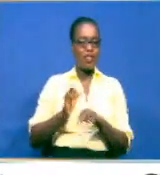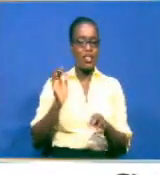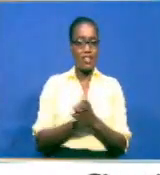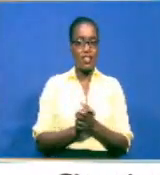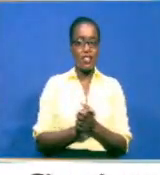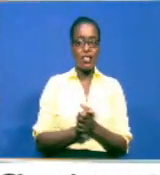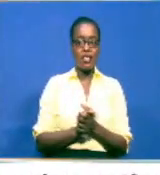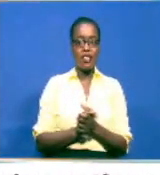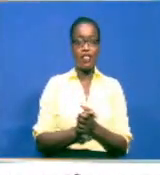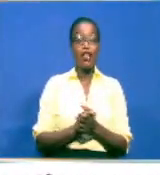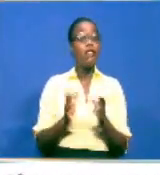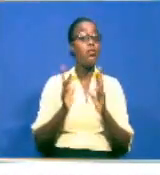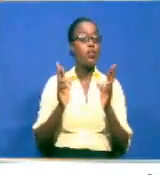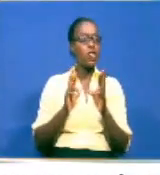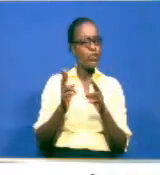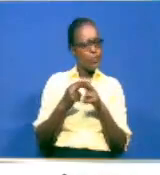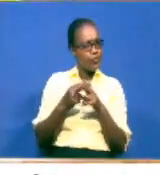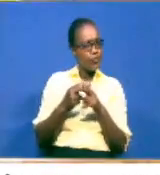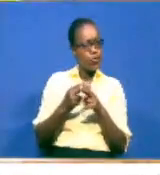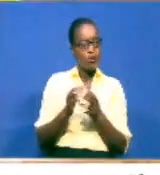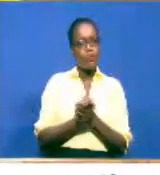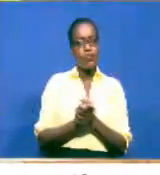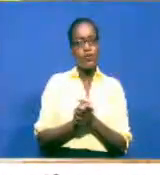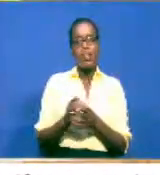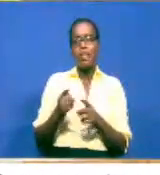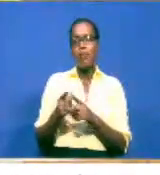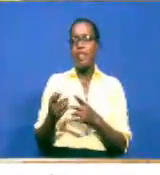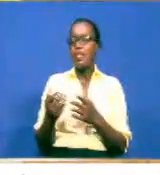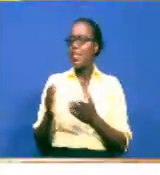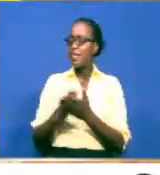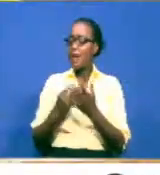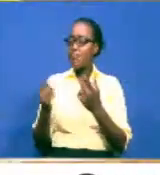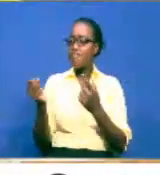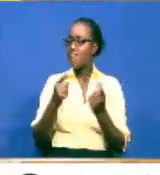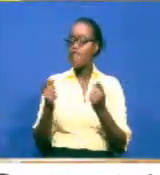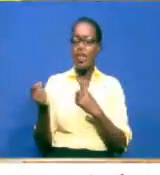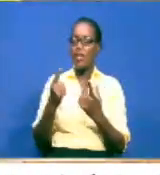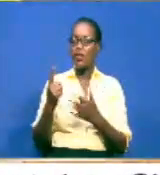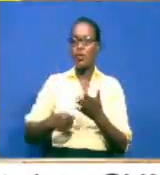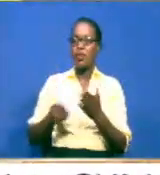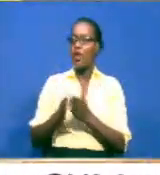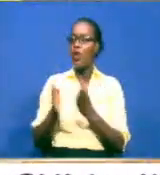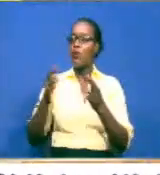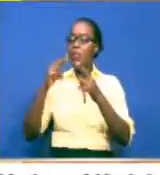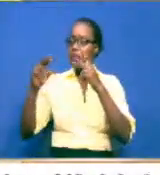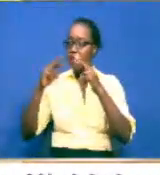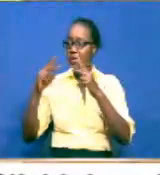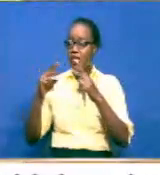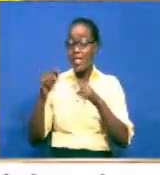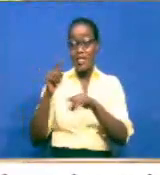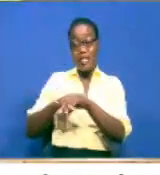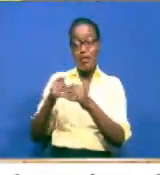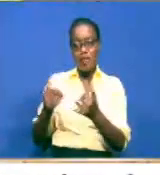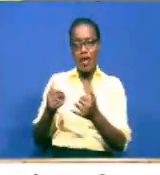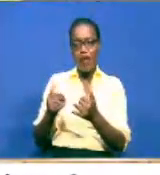clip will be ready in a short while. Some have argued that opening up hotels at this moment, it's